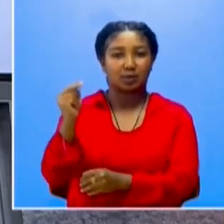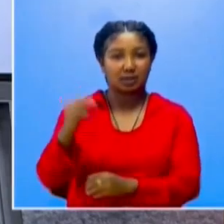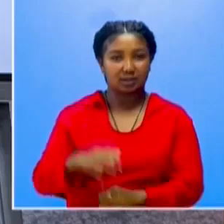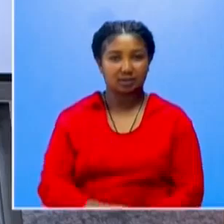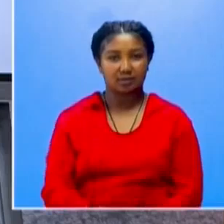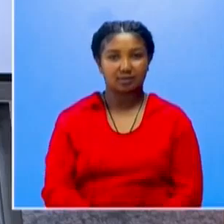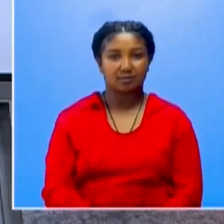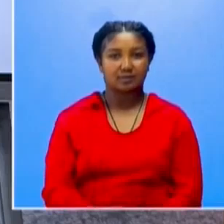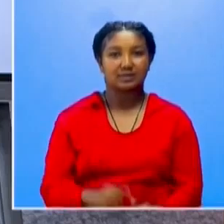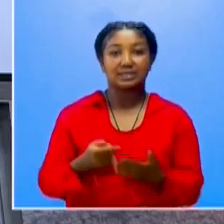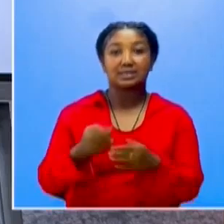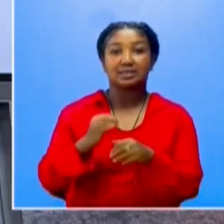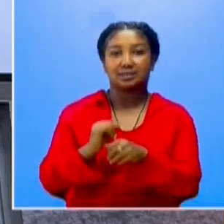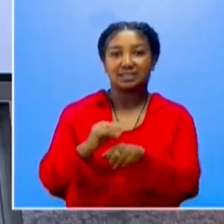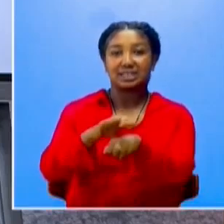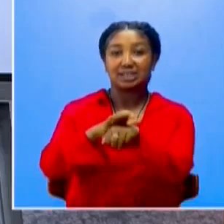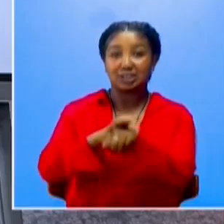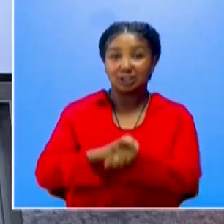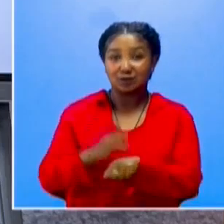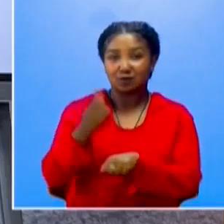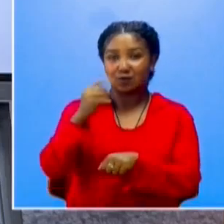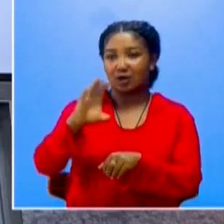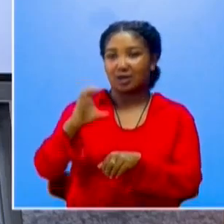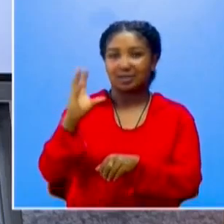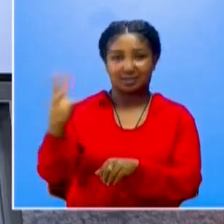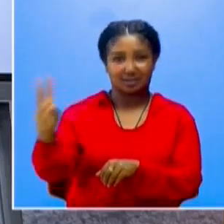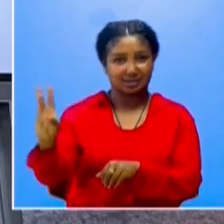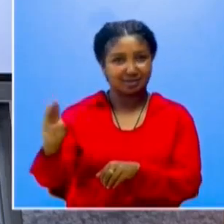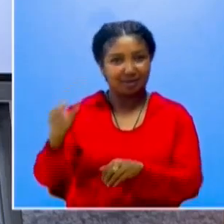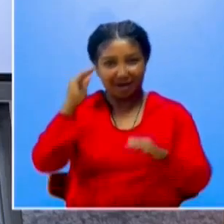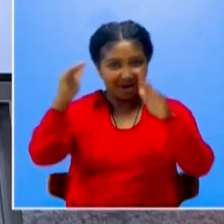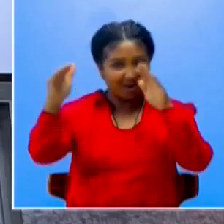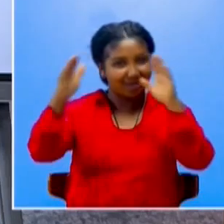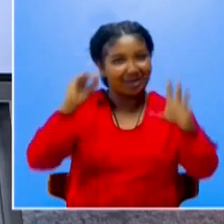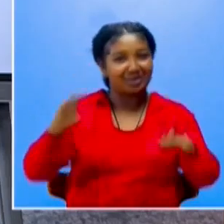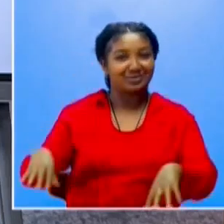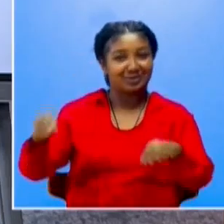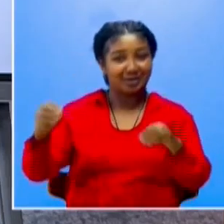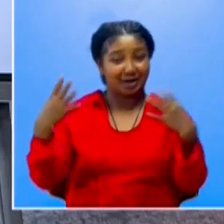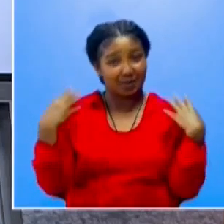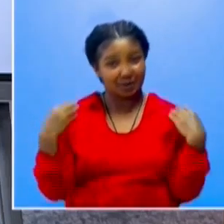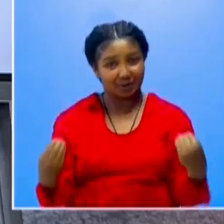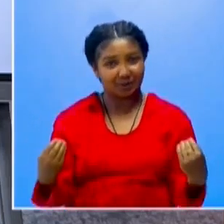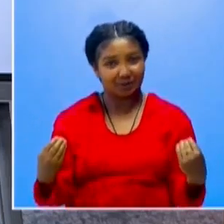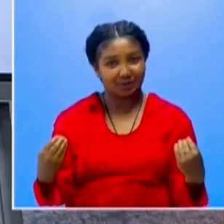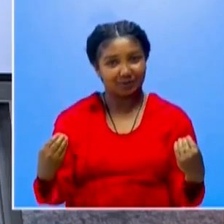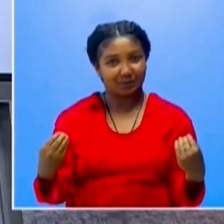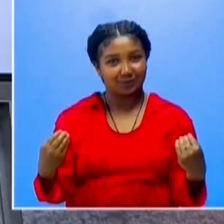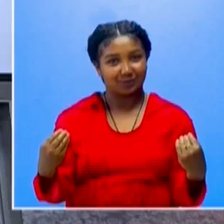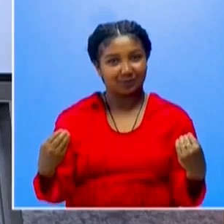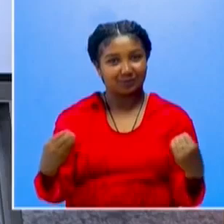Network. This is English for Grade 6. Hello students, how have you been?